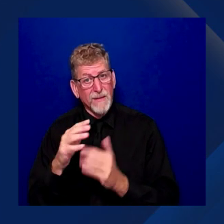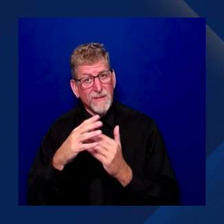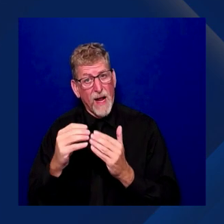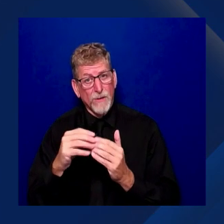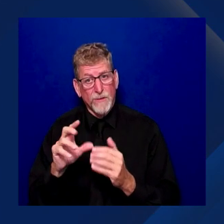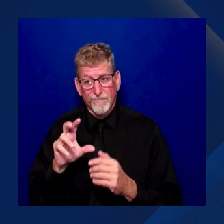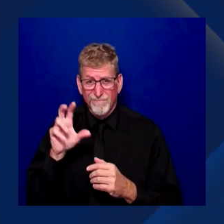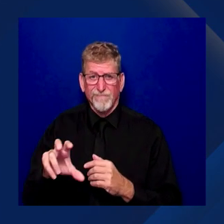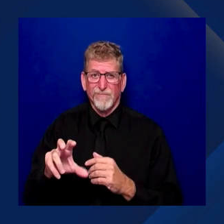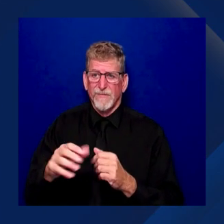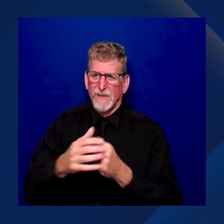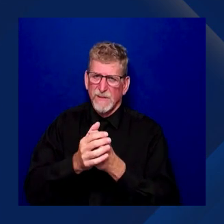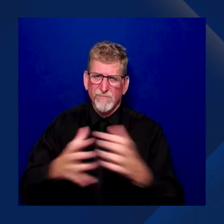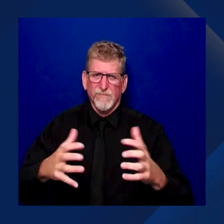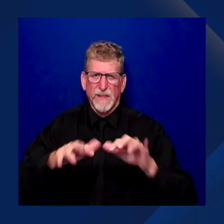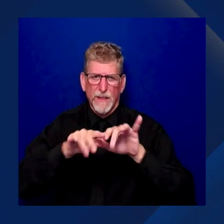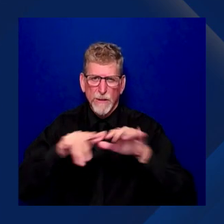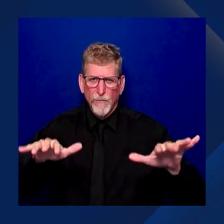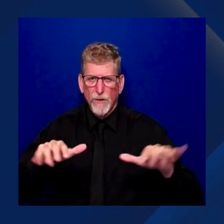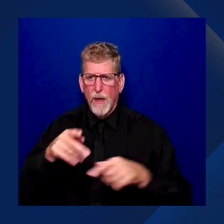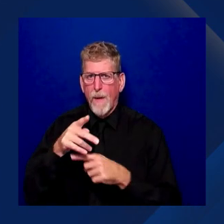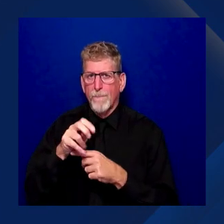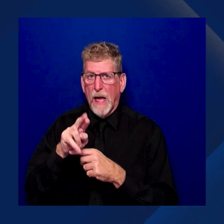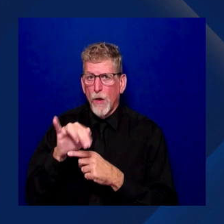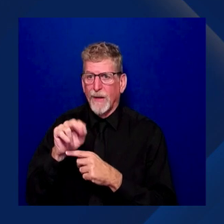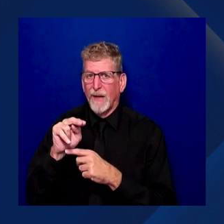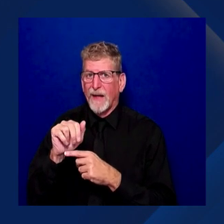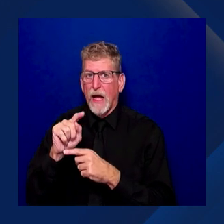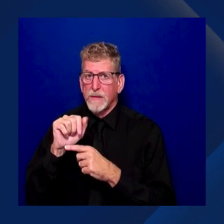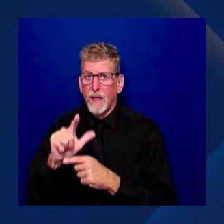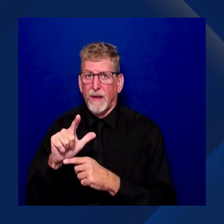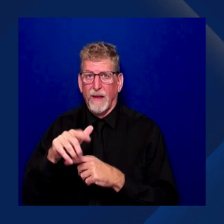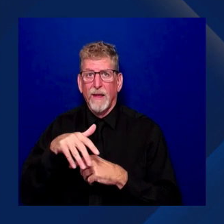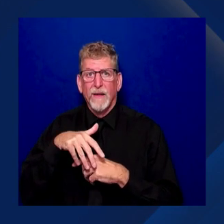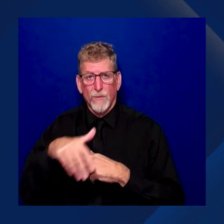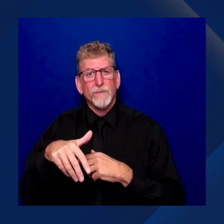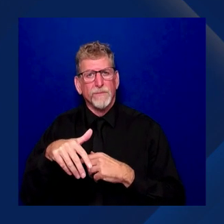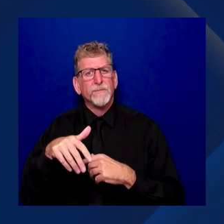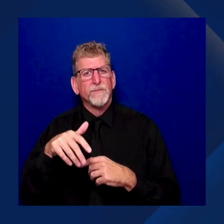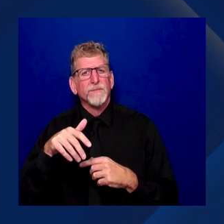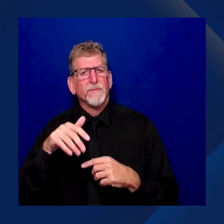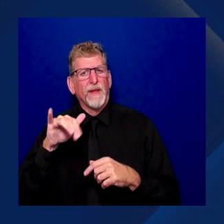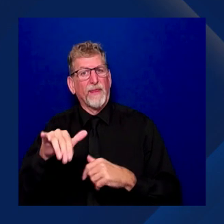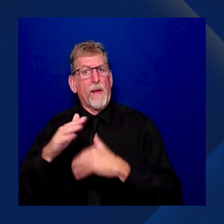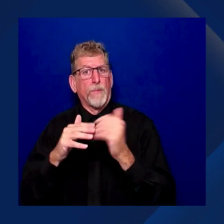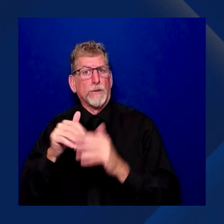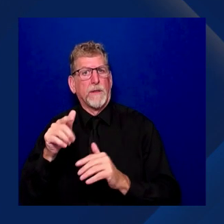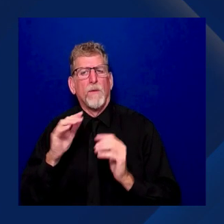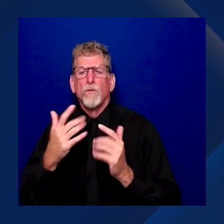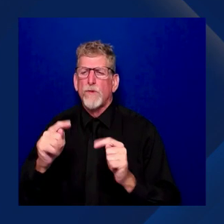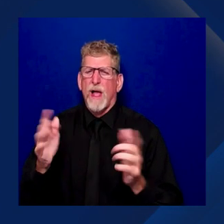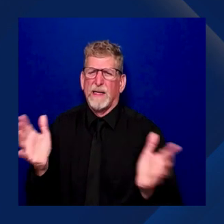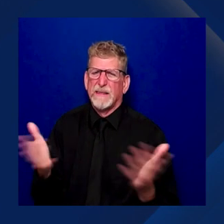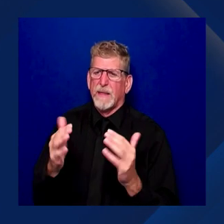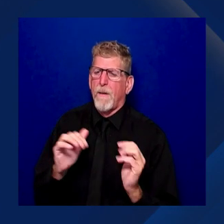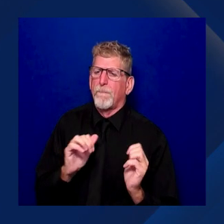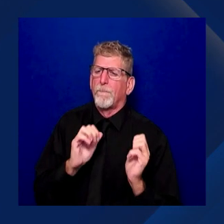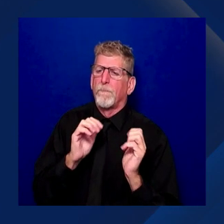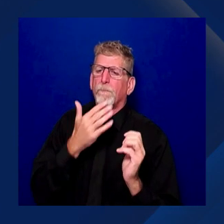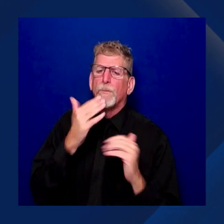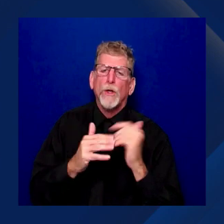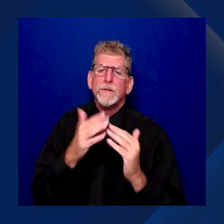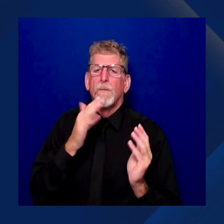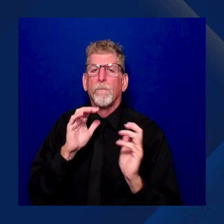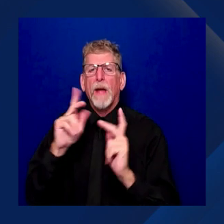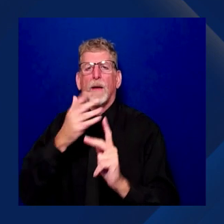perinatal workforce in the Build Back Better Act will be so impactful. These historic Momnibus investments will